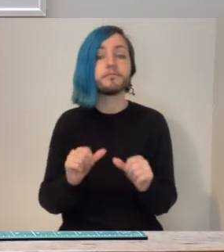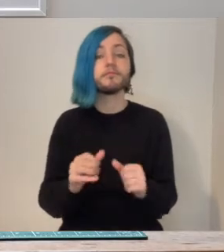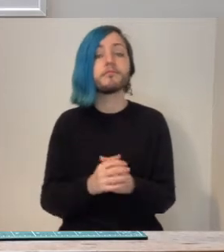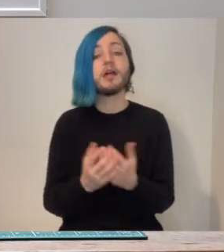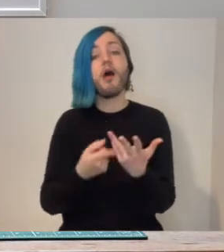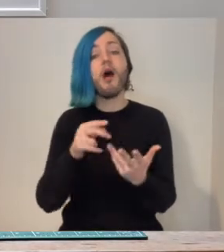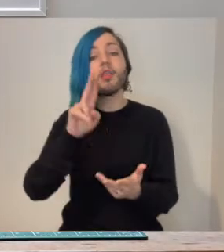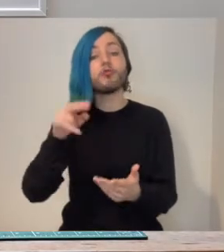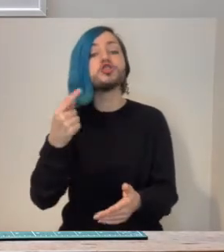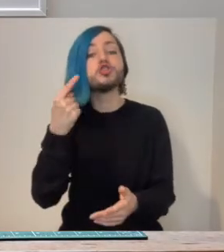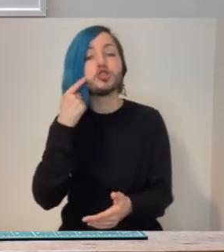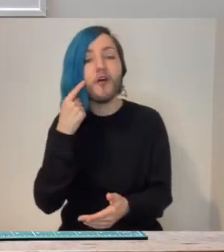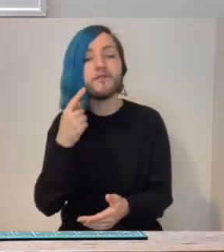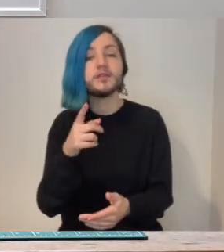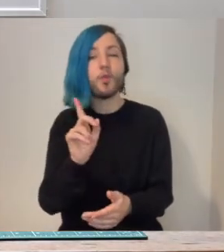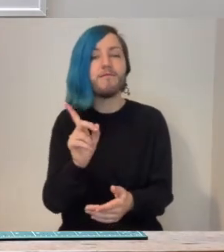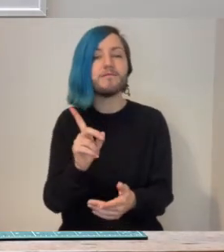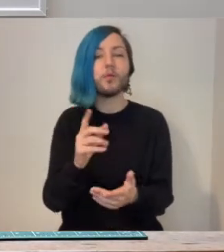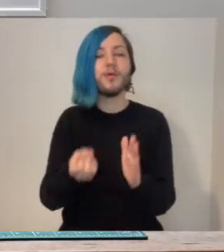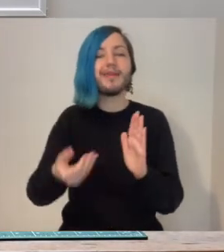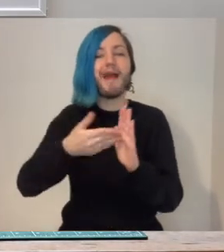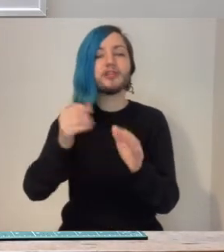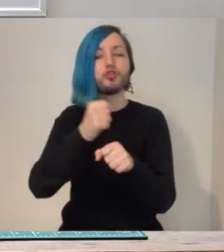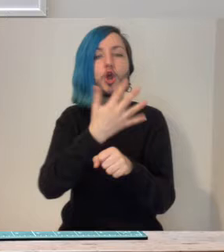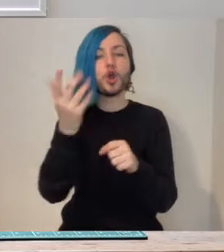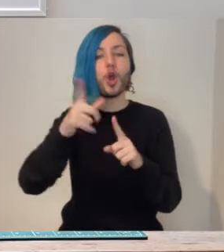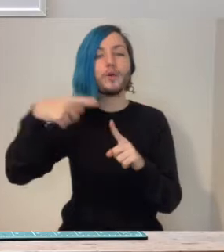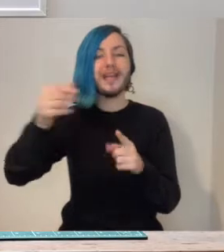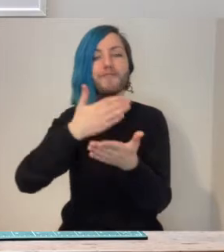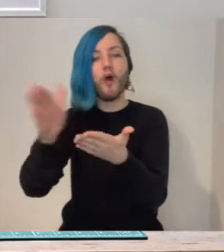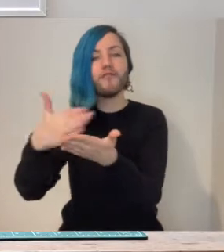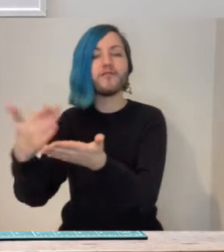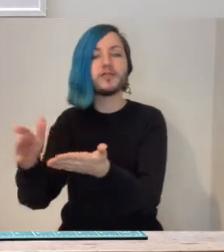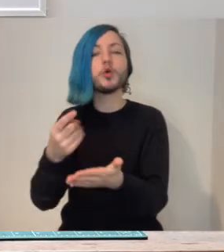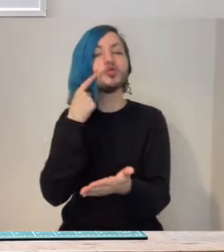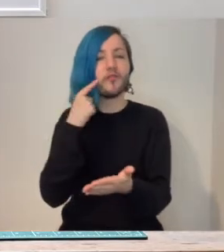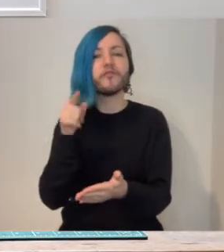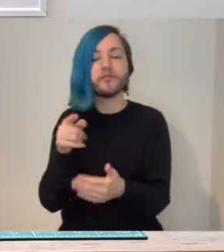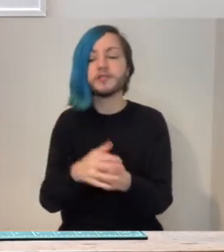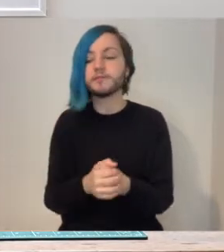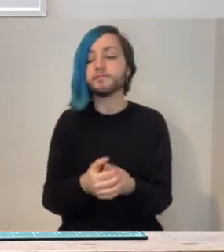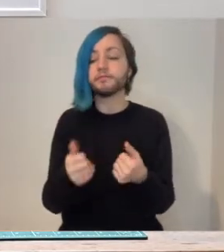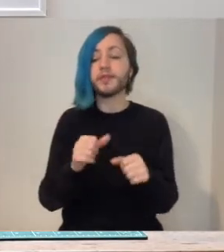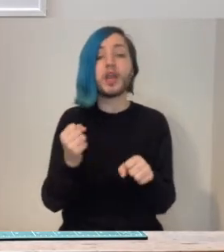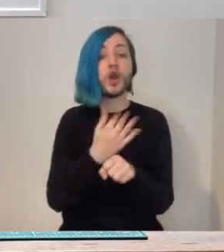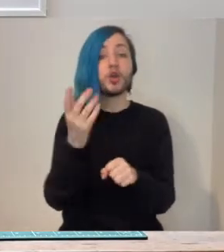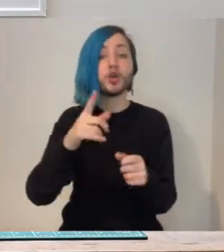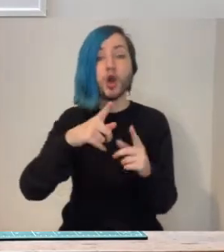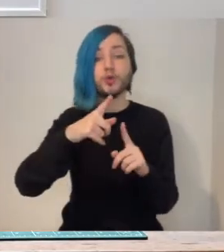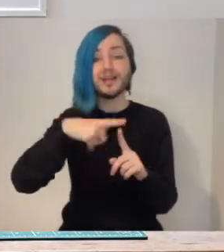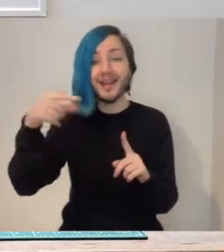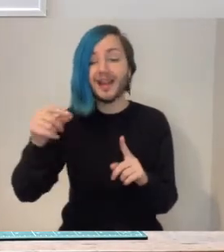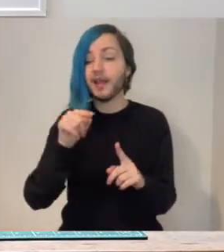like a soft brush, and that's for getting off the excess gold leaf. And then in terms of your gold